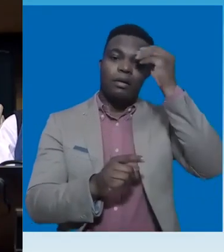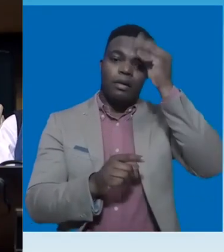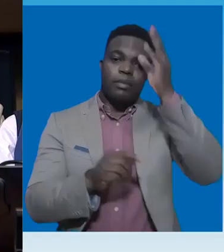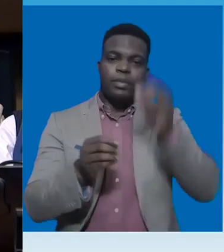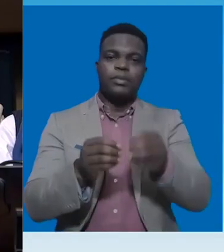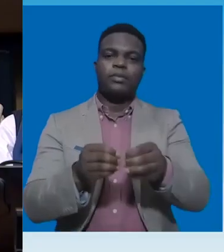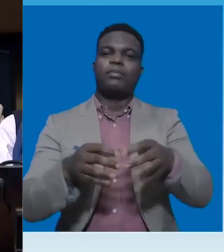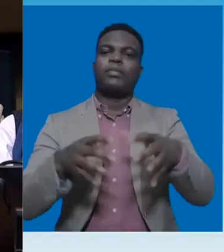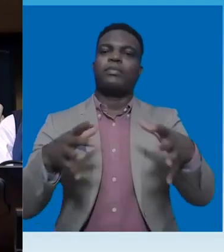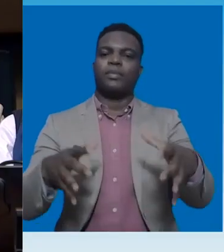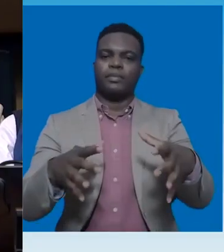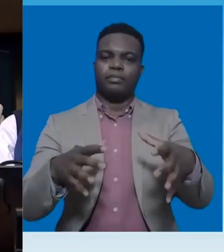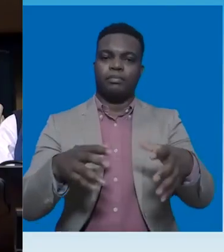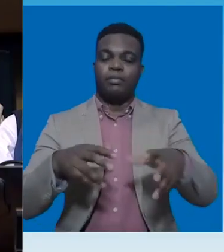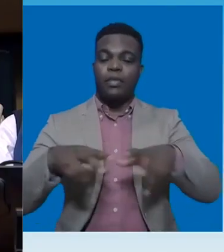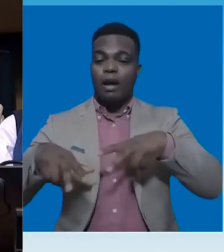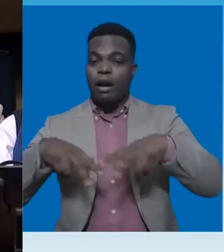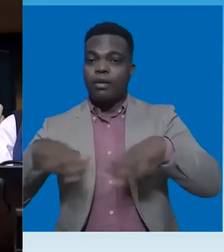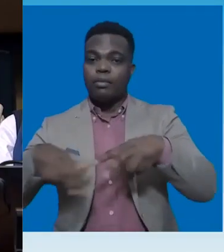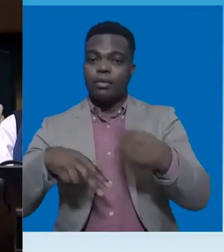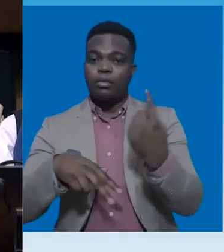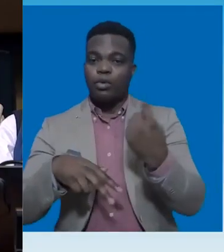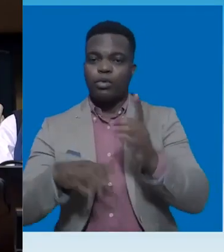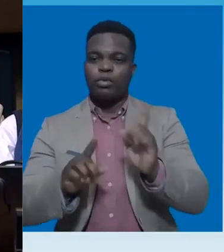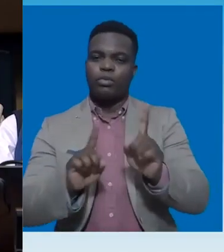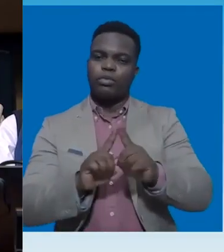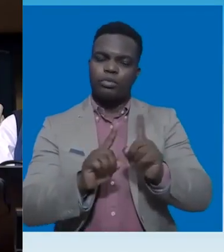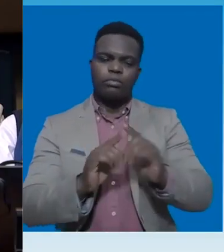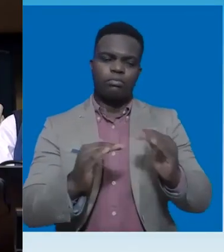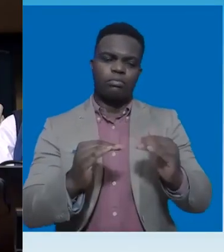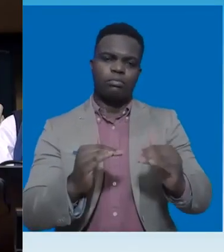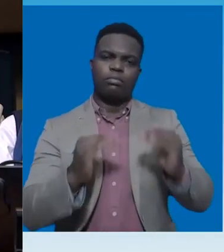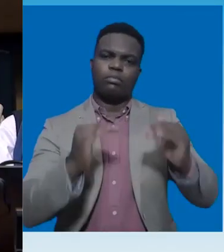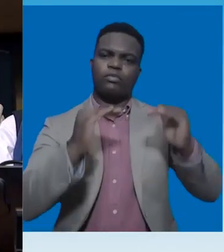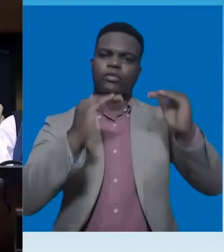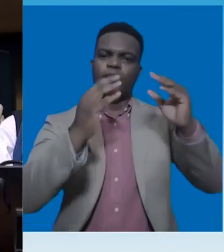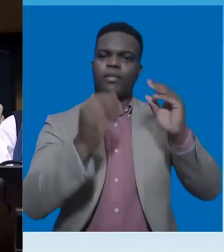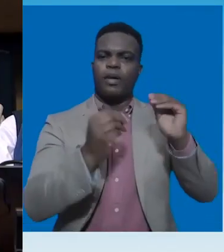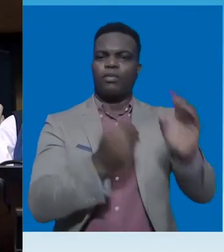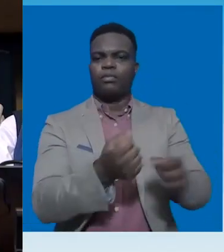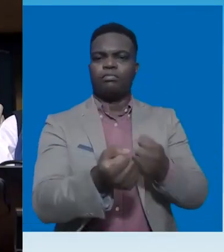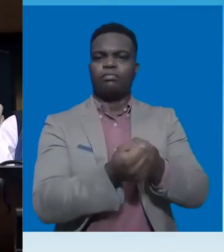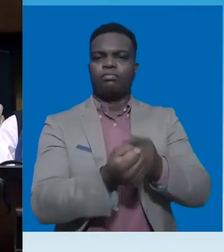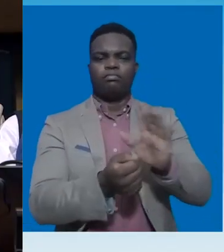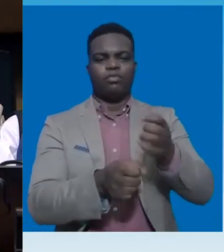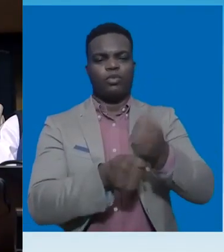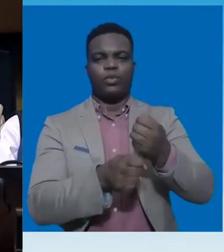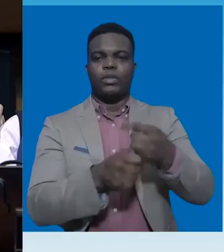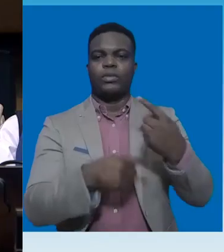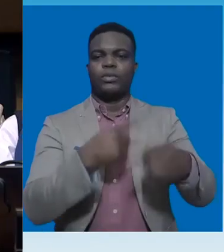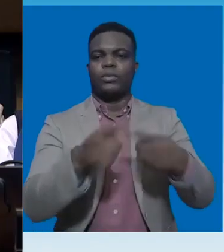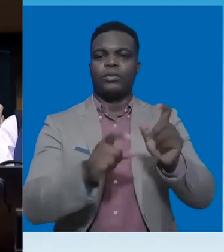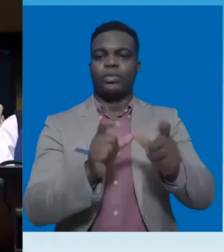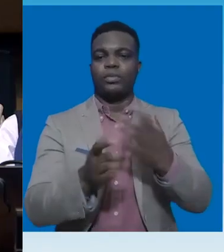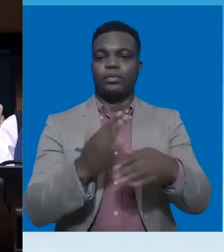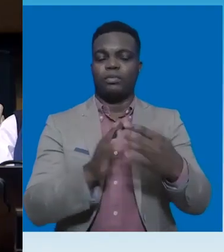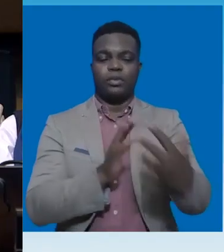the levers that determine whether persons with disability can enter the